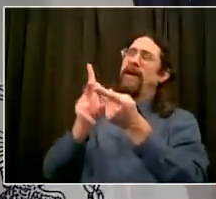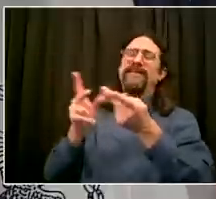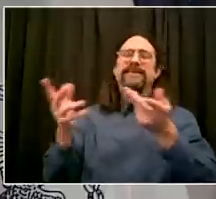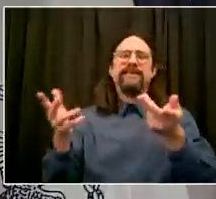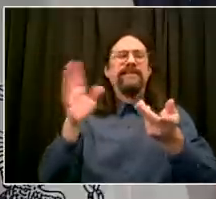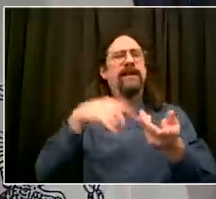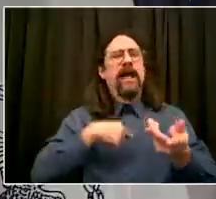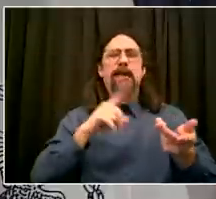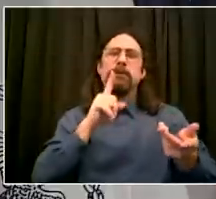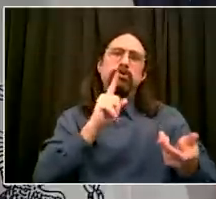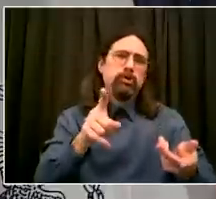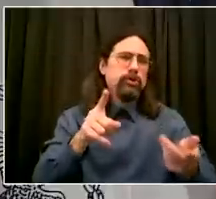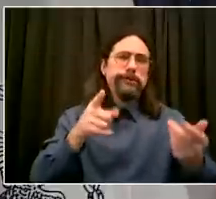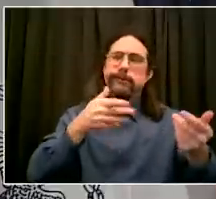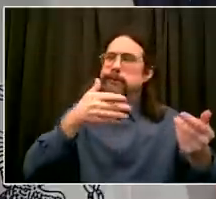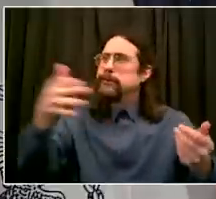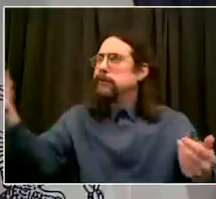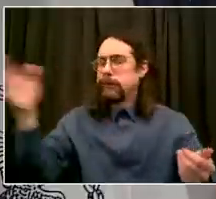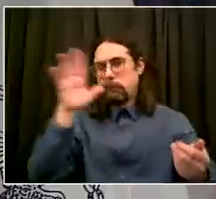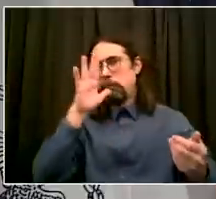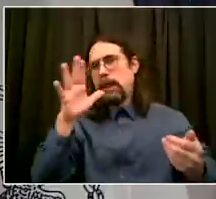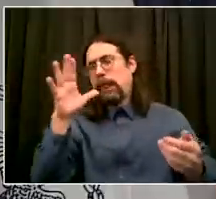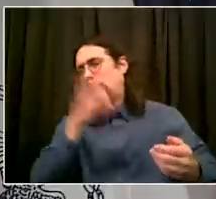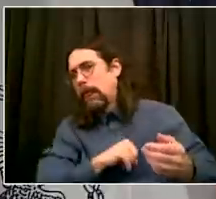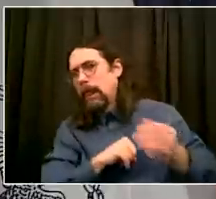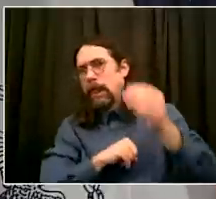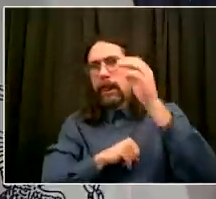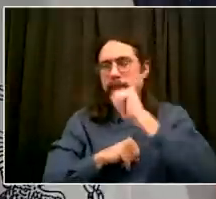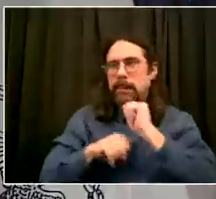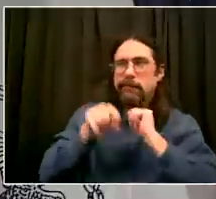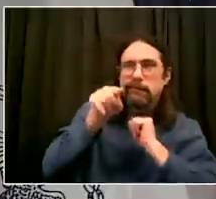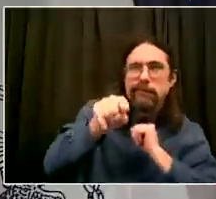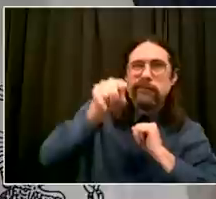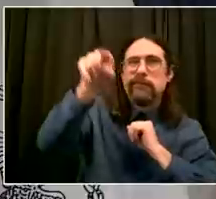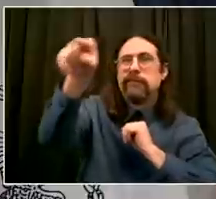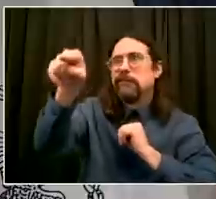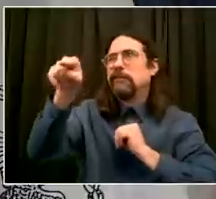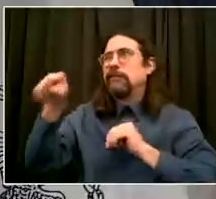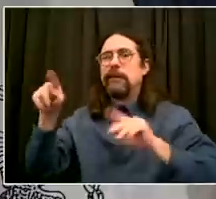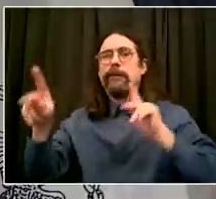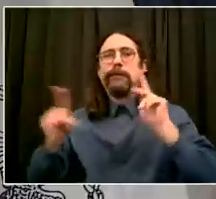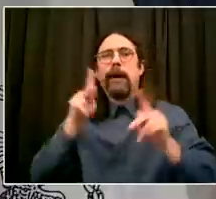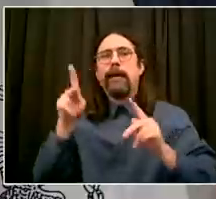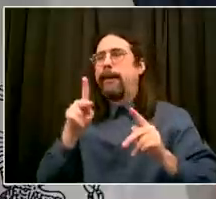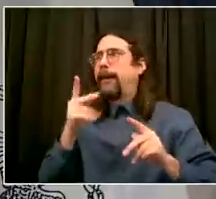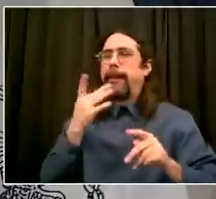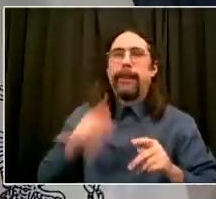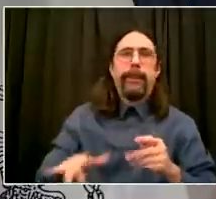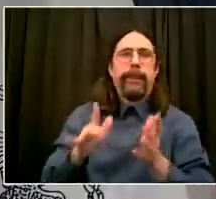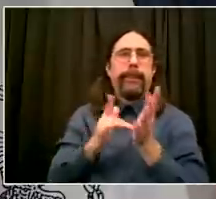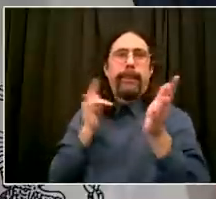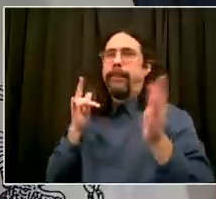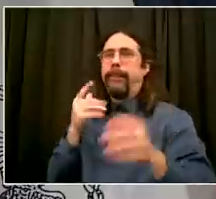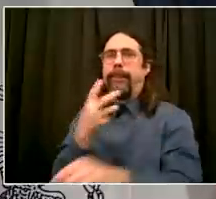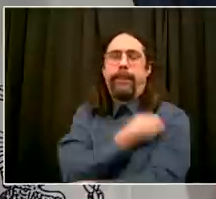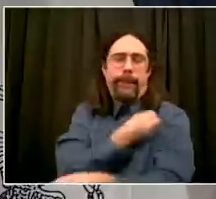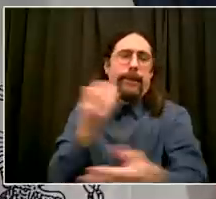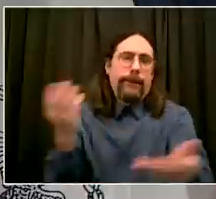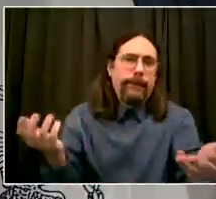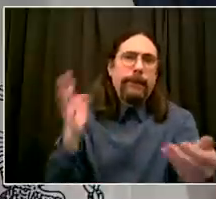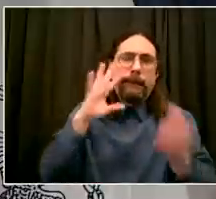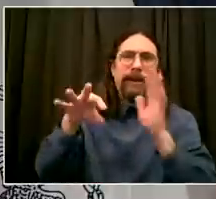that. We'll also make sure there's tight follow-up at the sites. Go ahead. Next, we'll go to Sean from the Daily